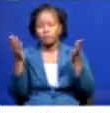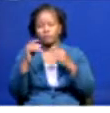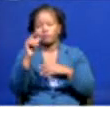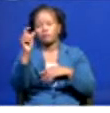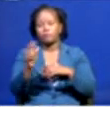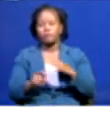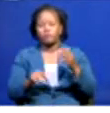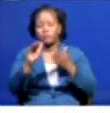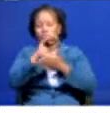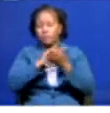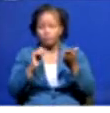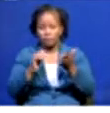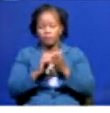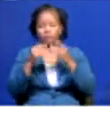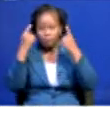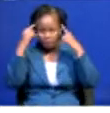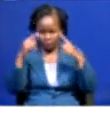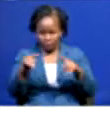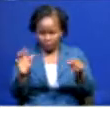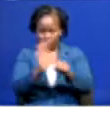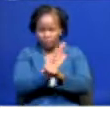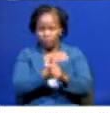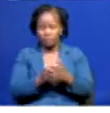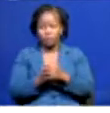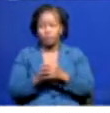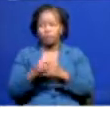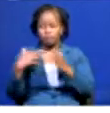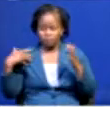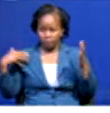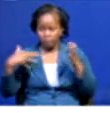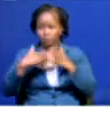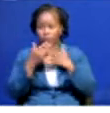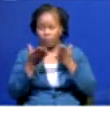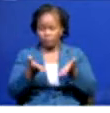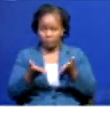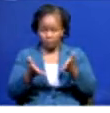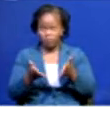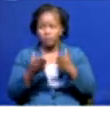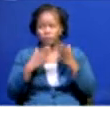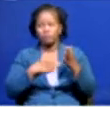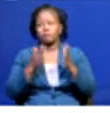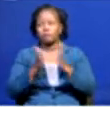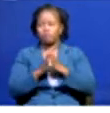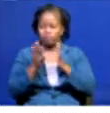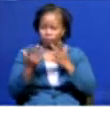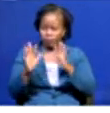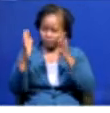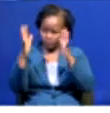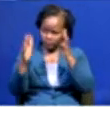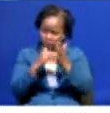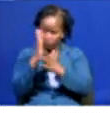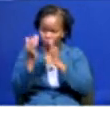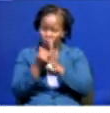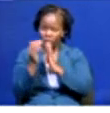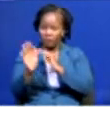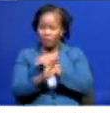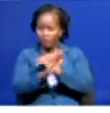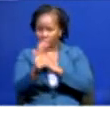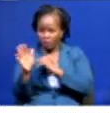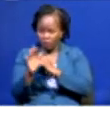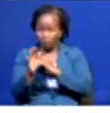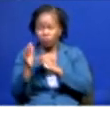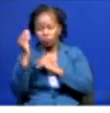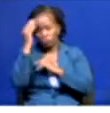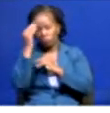regional center of excellence. At this juncture, I congratulate all of you, course